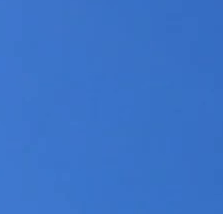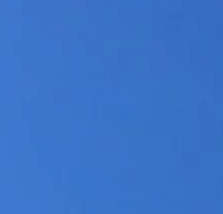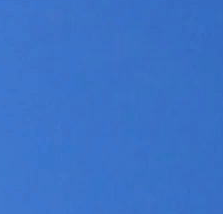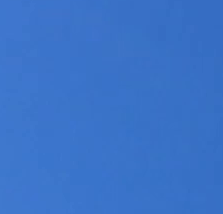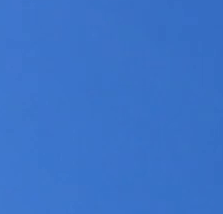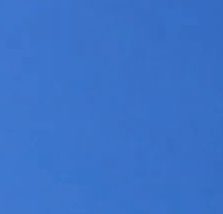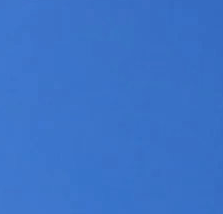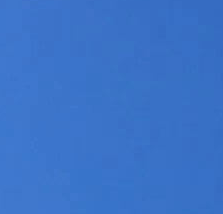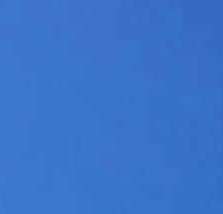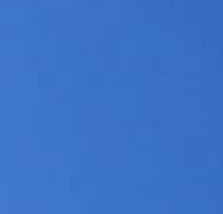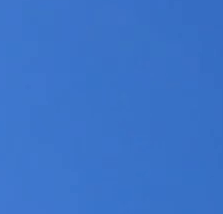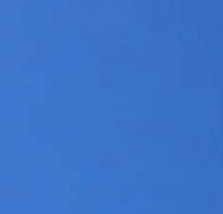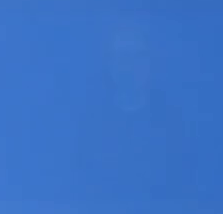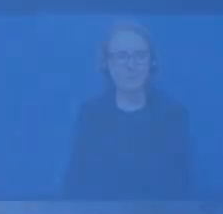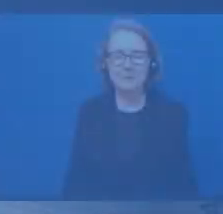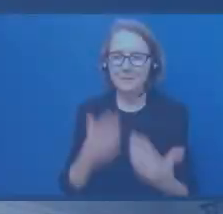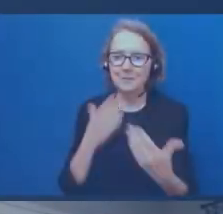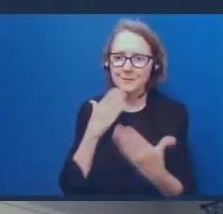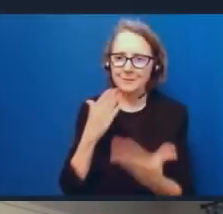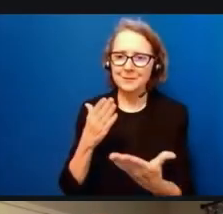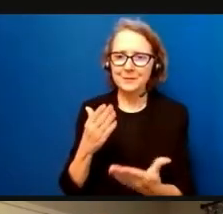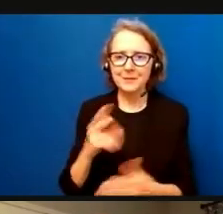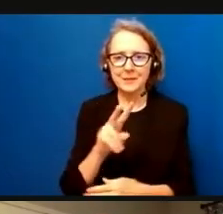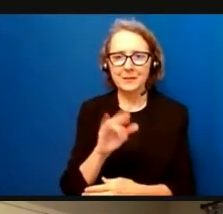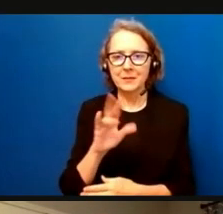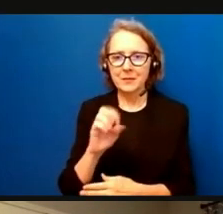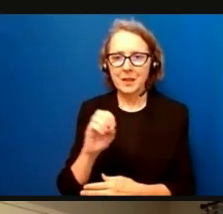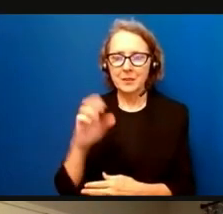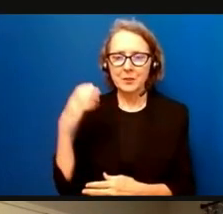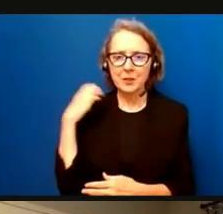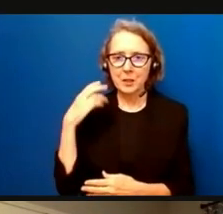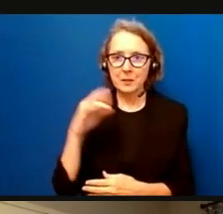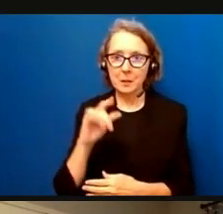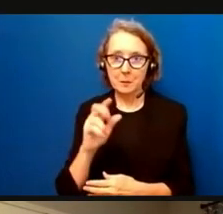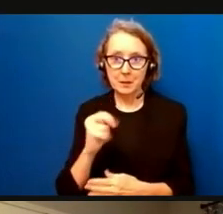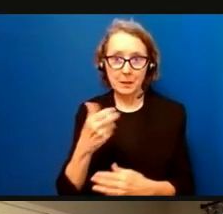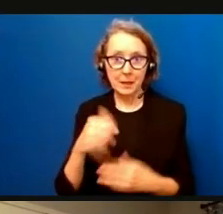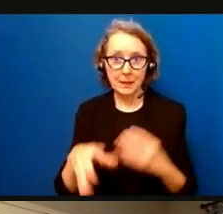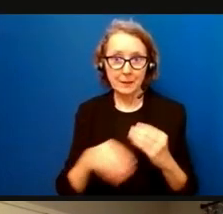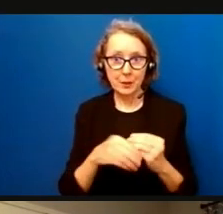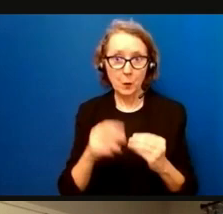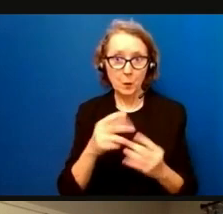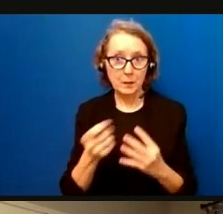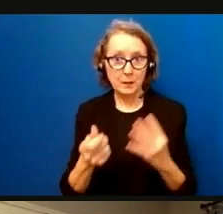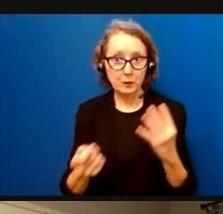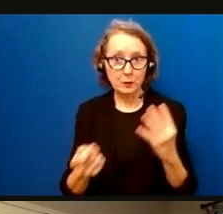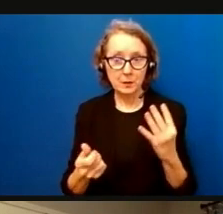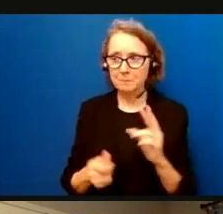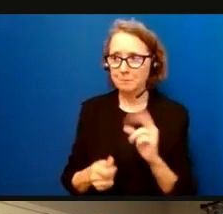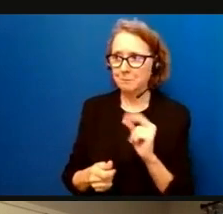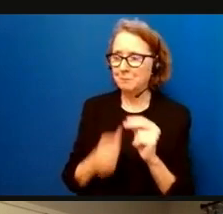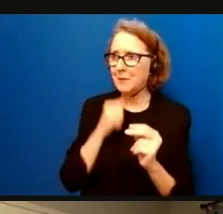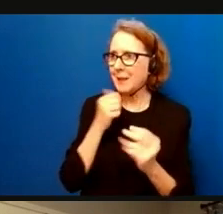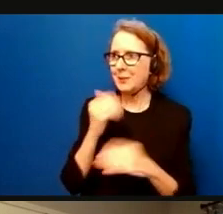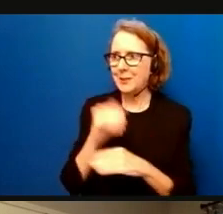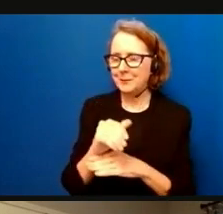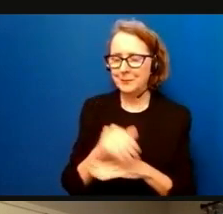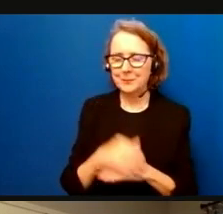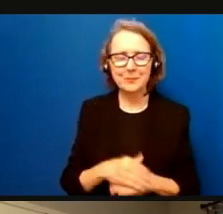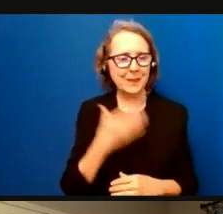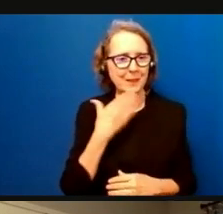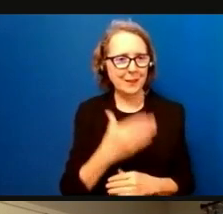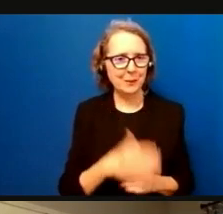all. Thank you. Vice Chair Stapleton, are there any additions or deletions to the agenda? Not tonight. Thank